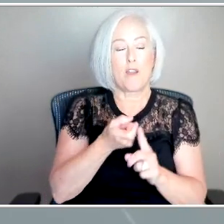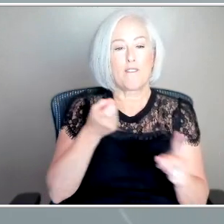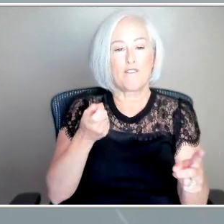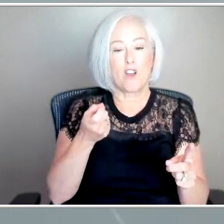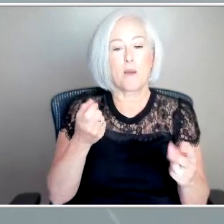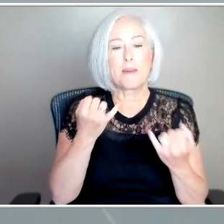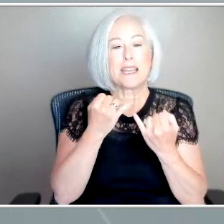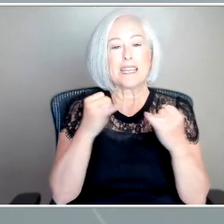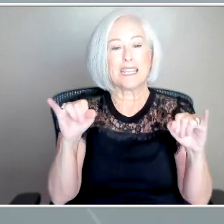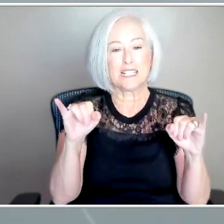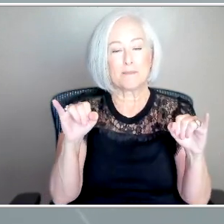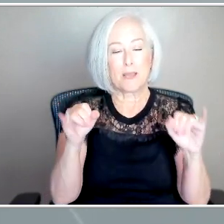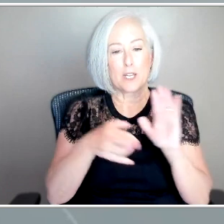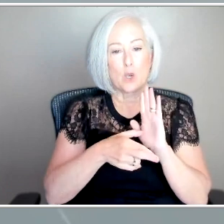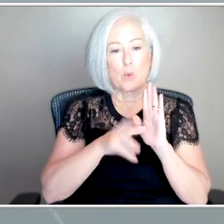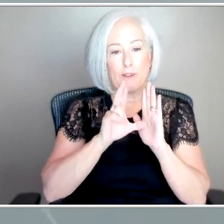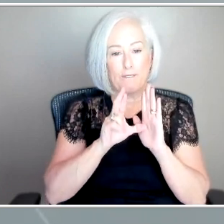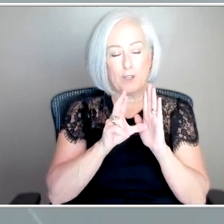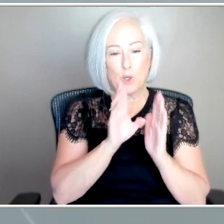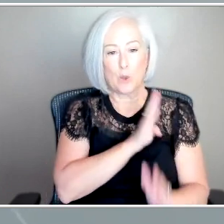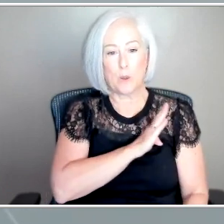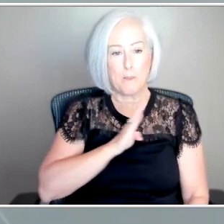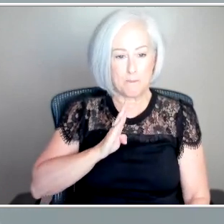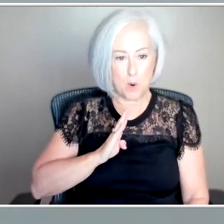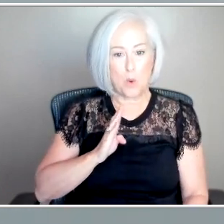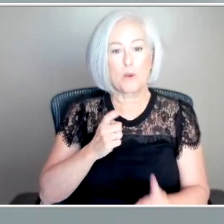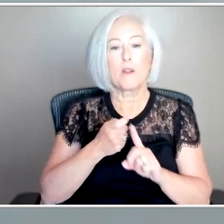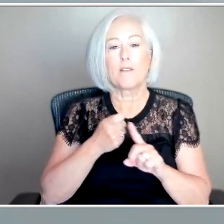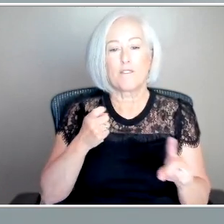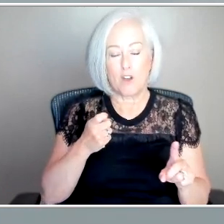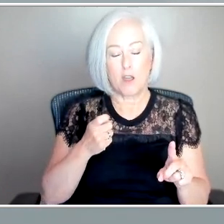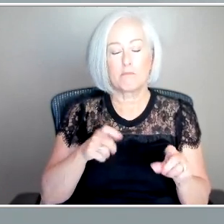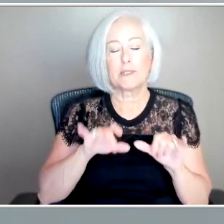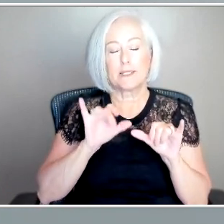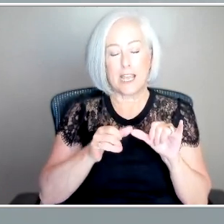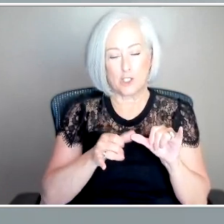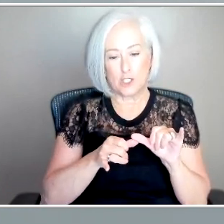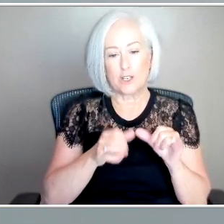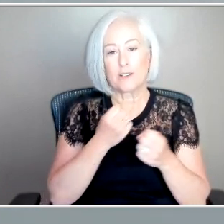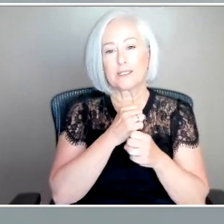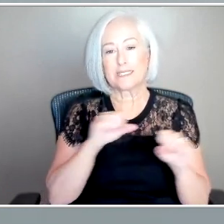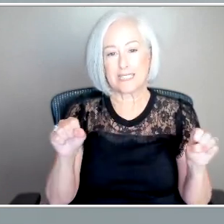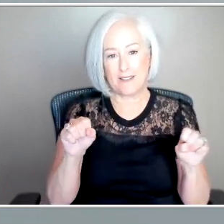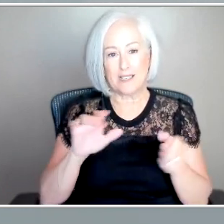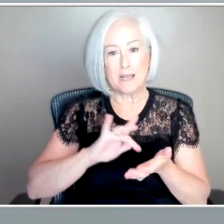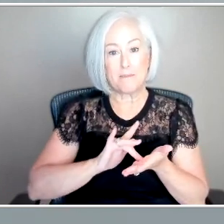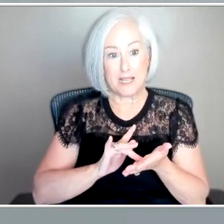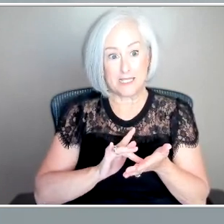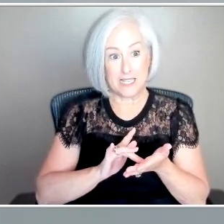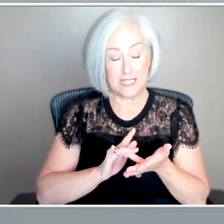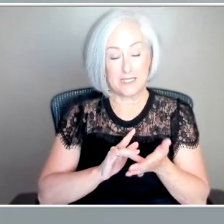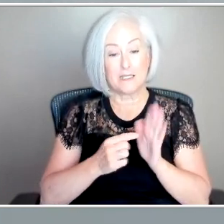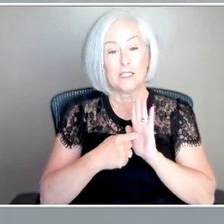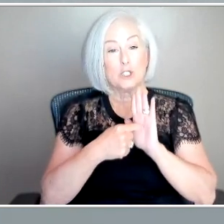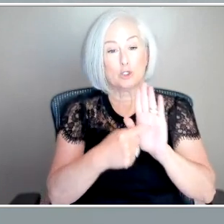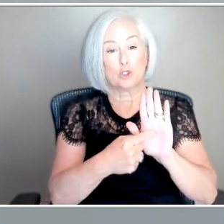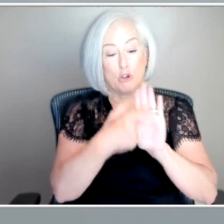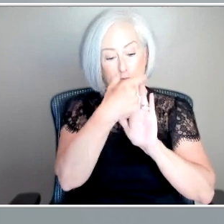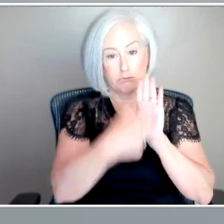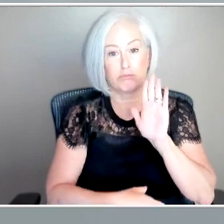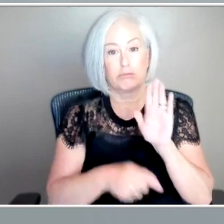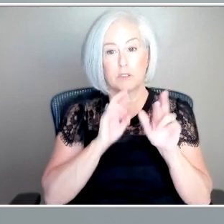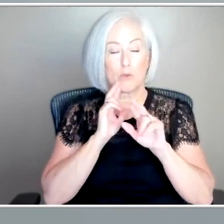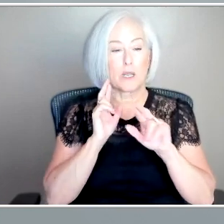Academies of Science, Engineering, and Medicine. They issued a new report on the possible harms of the vaccine, and the board found only